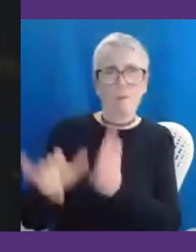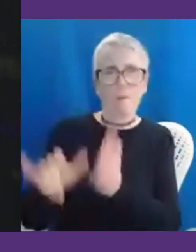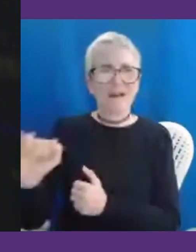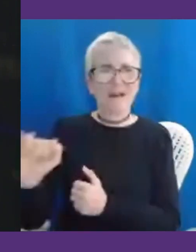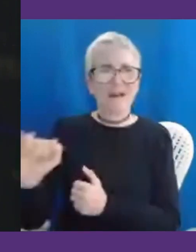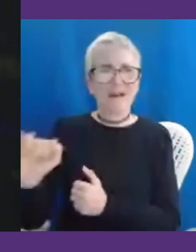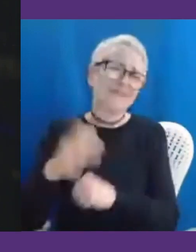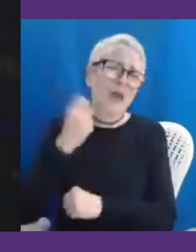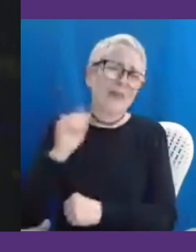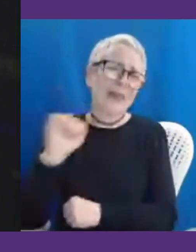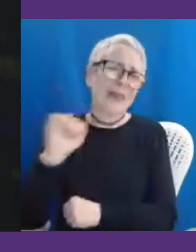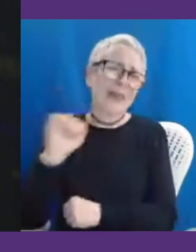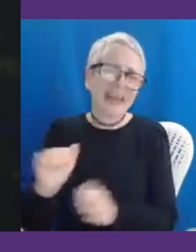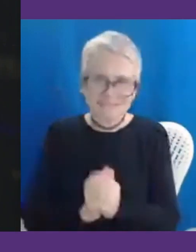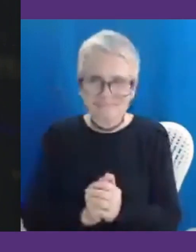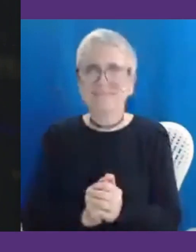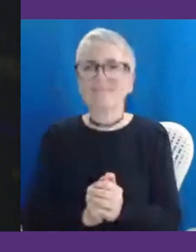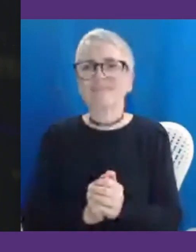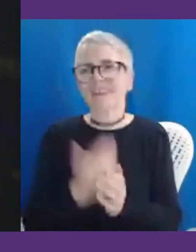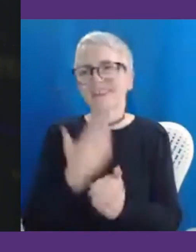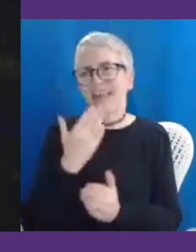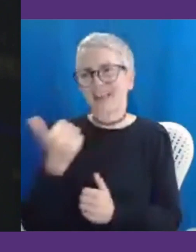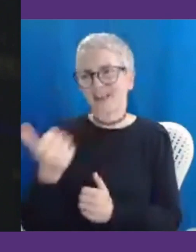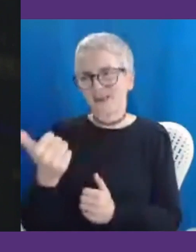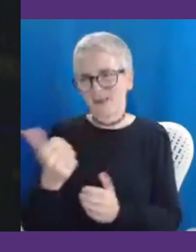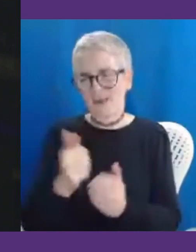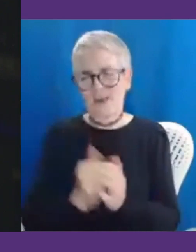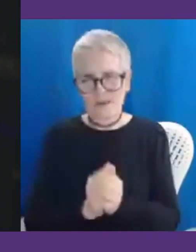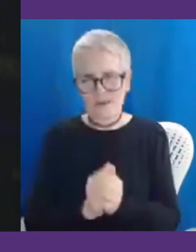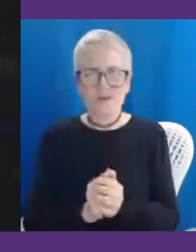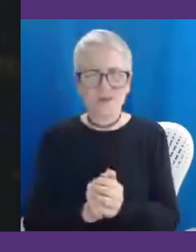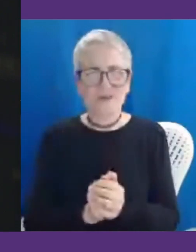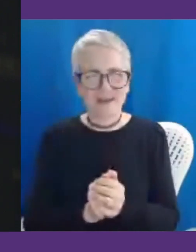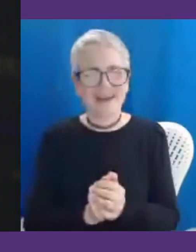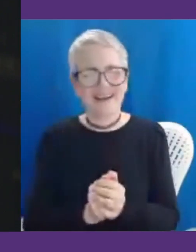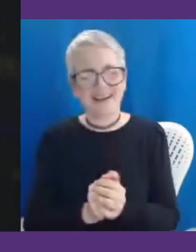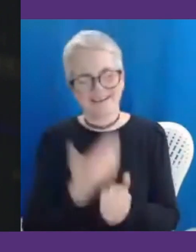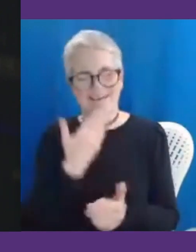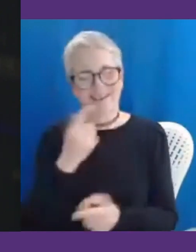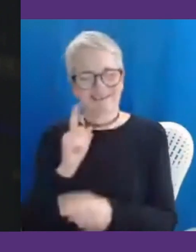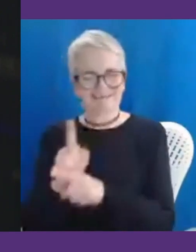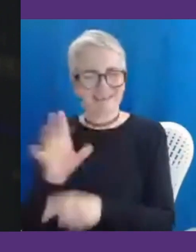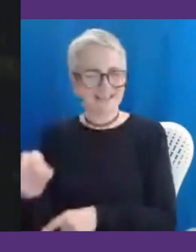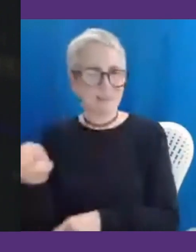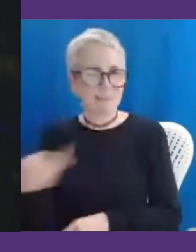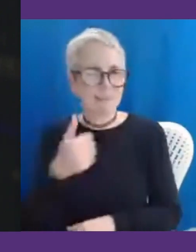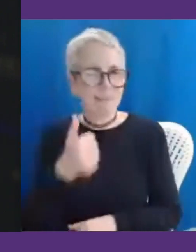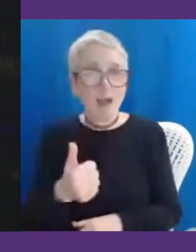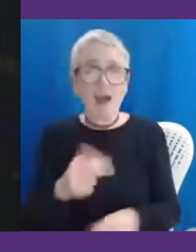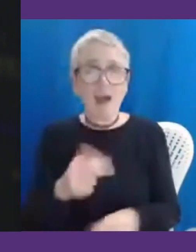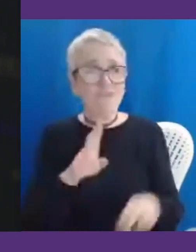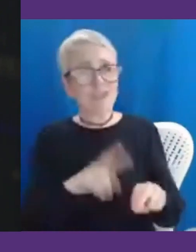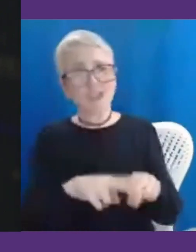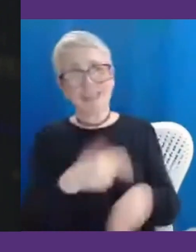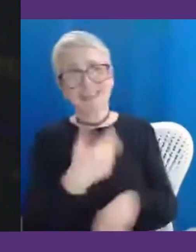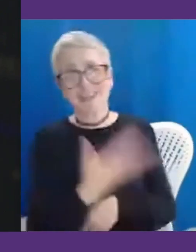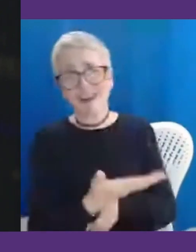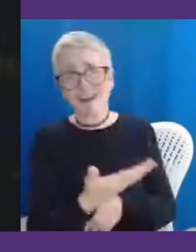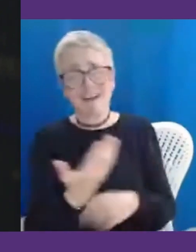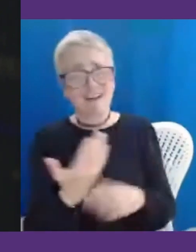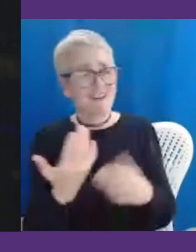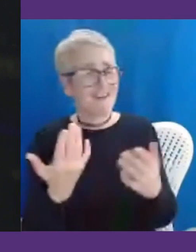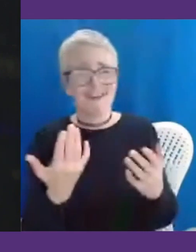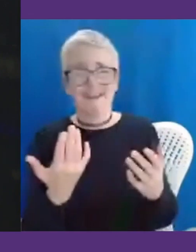to join us live, so that was fantastic to have a chance to catch up with him. And then Francesca to have shared her thoughts about how we